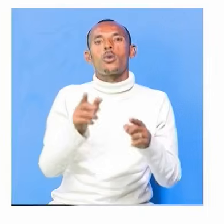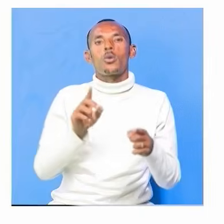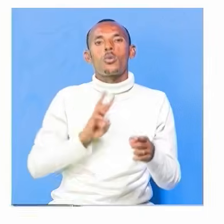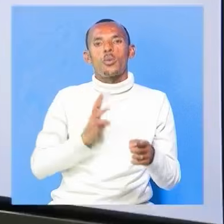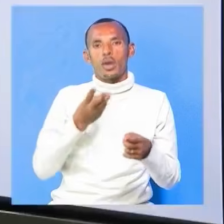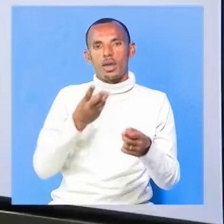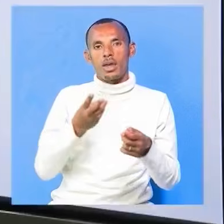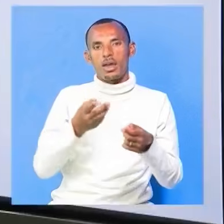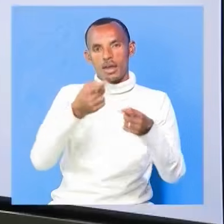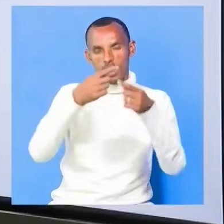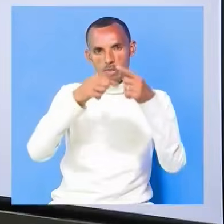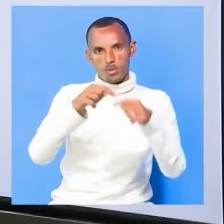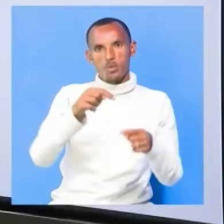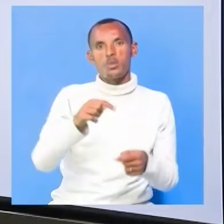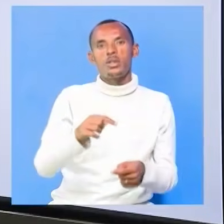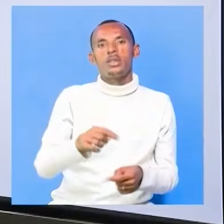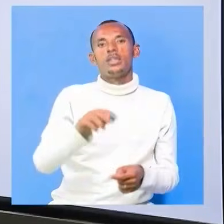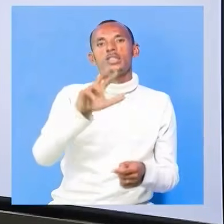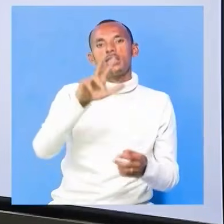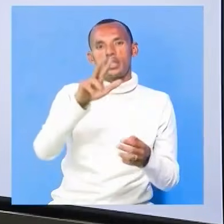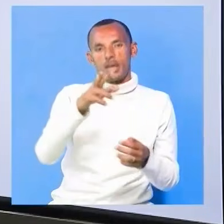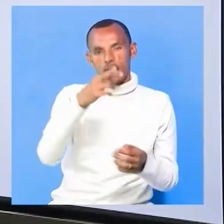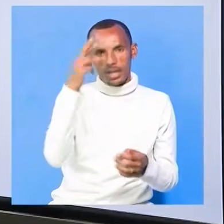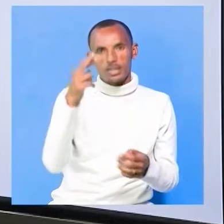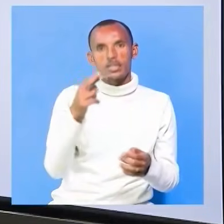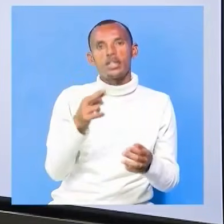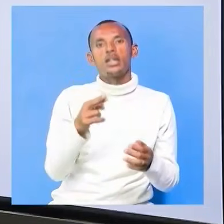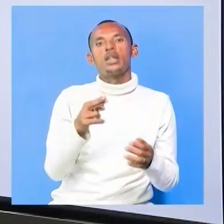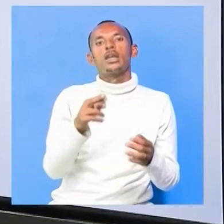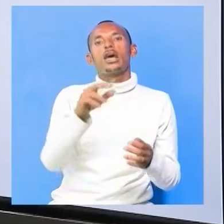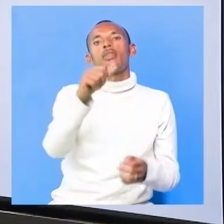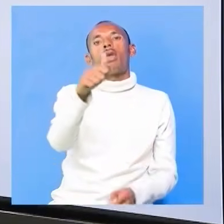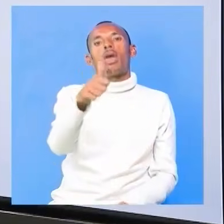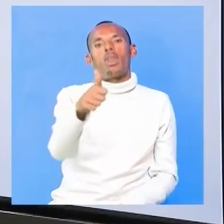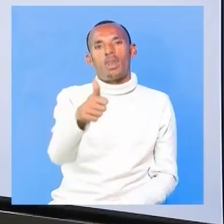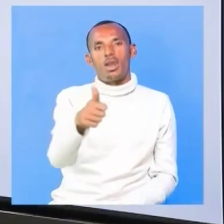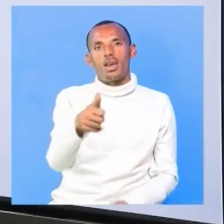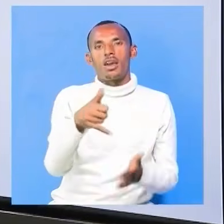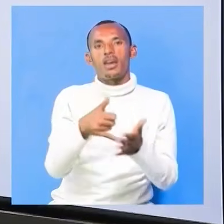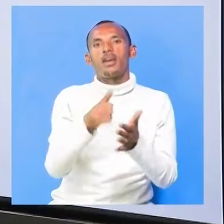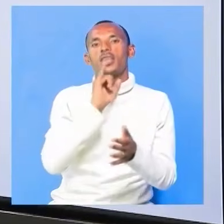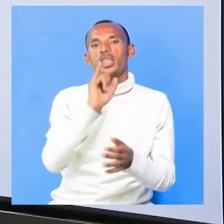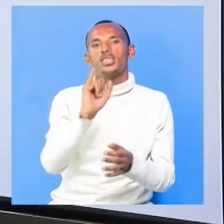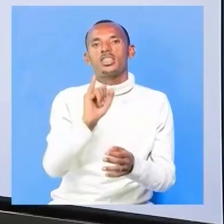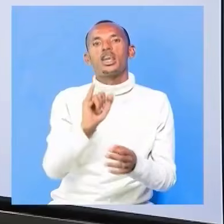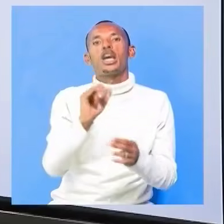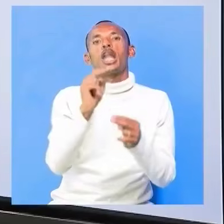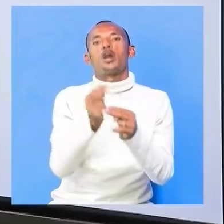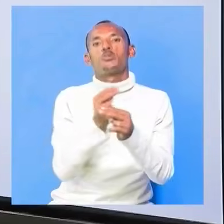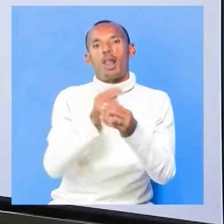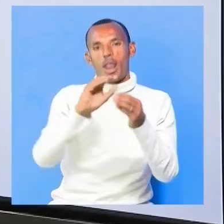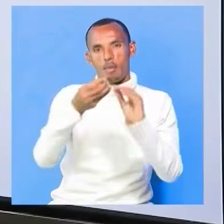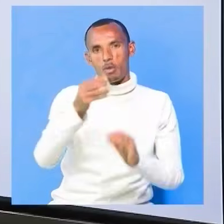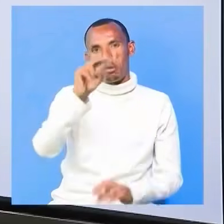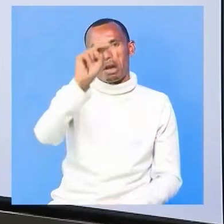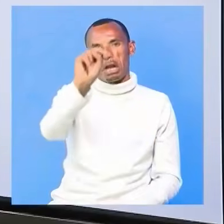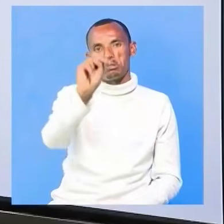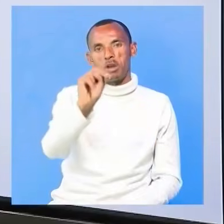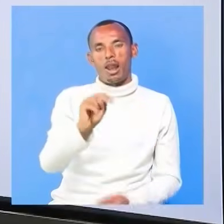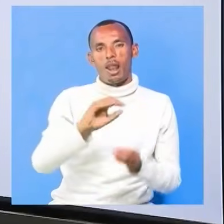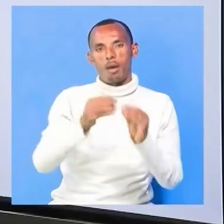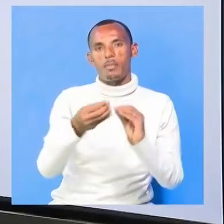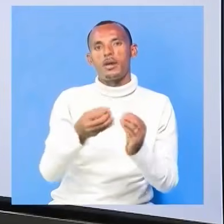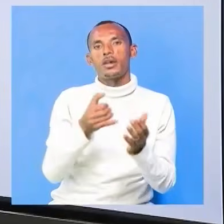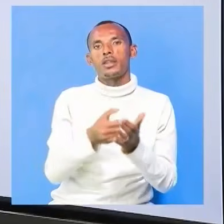When we come to the C case, in C we have number 10. 10 is obviously natural number. It's a